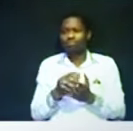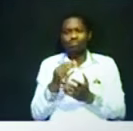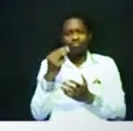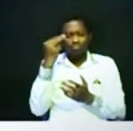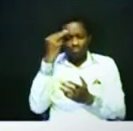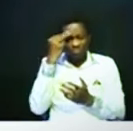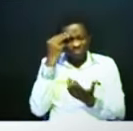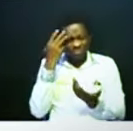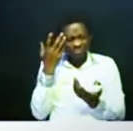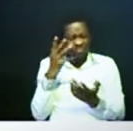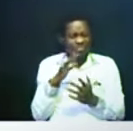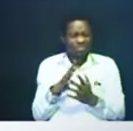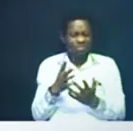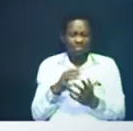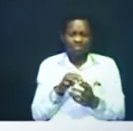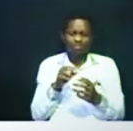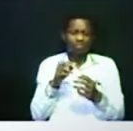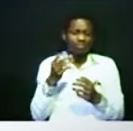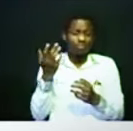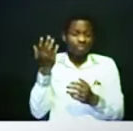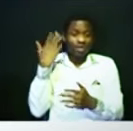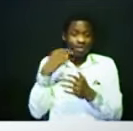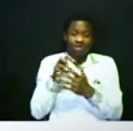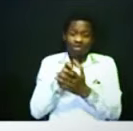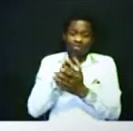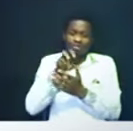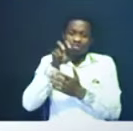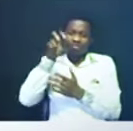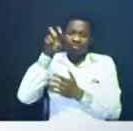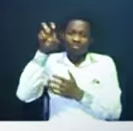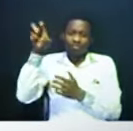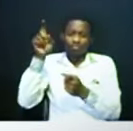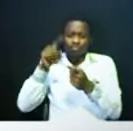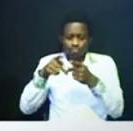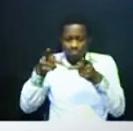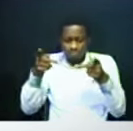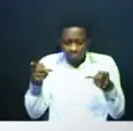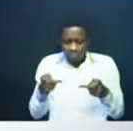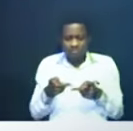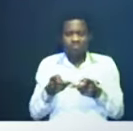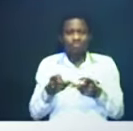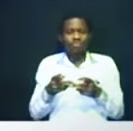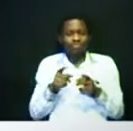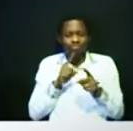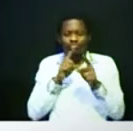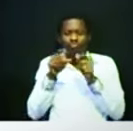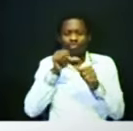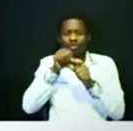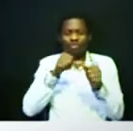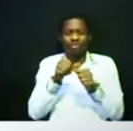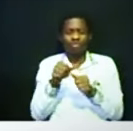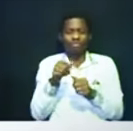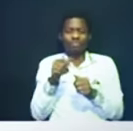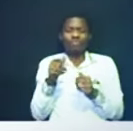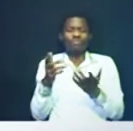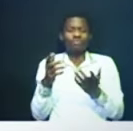or Asinfosu? One of the places. Then I was talking about the Samaritan woman and Jesus'